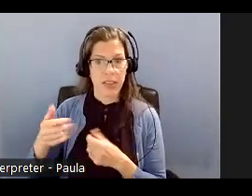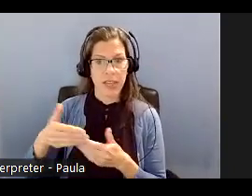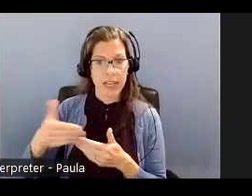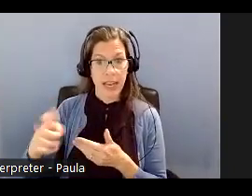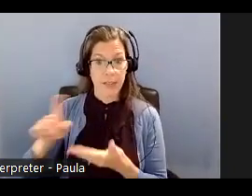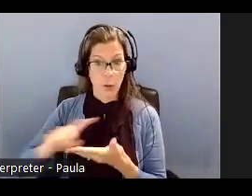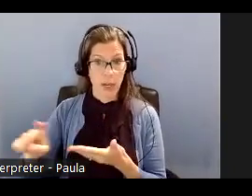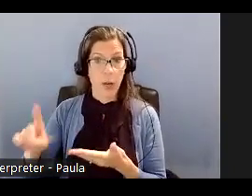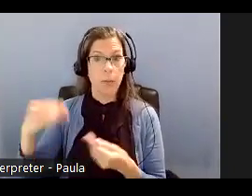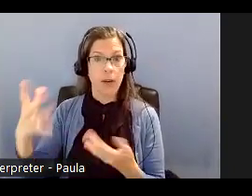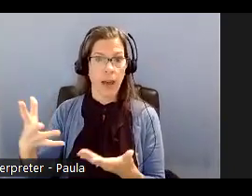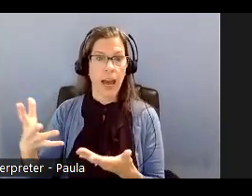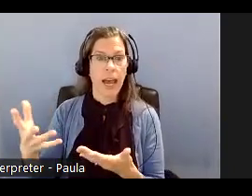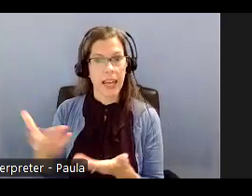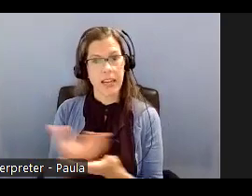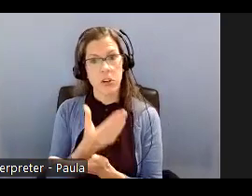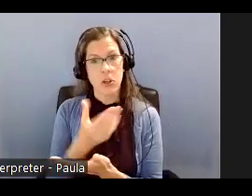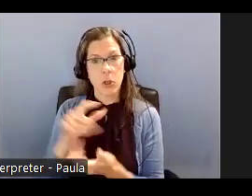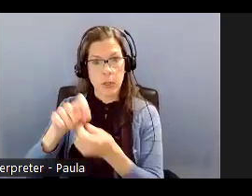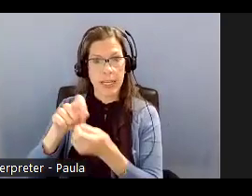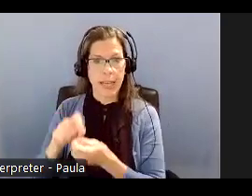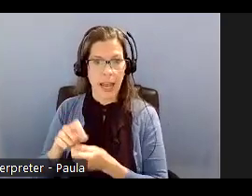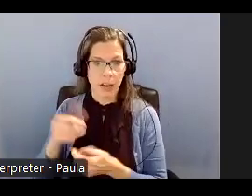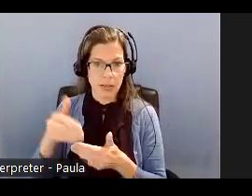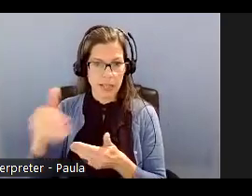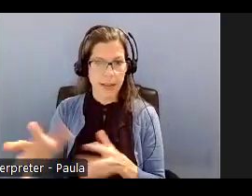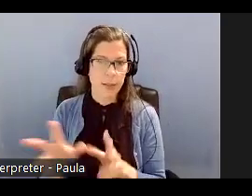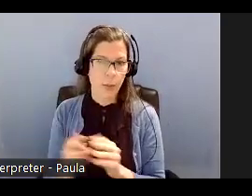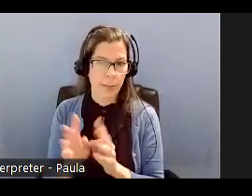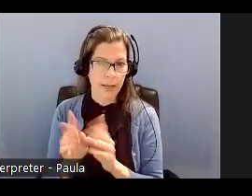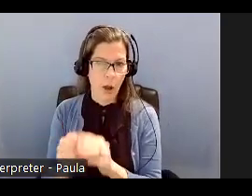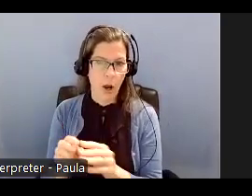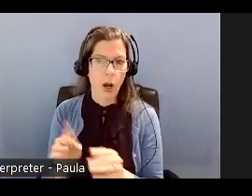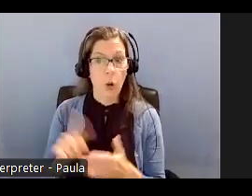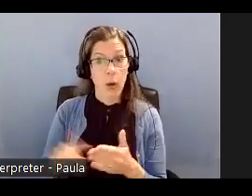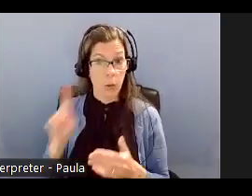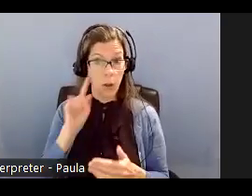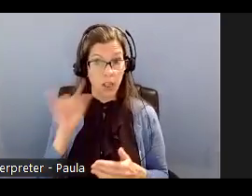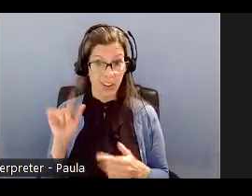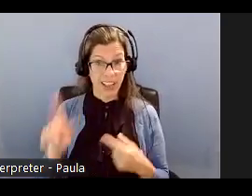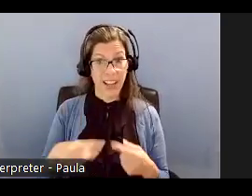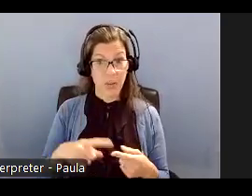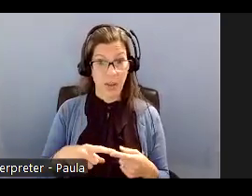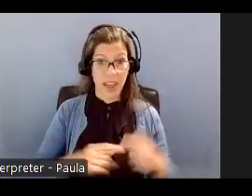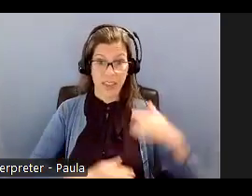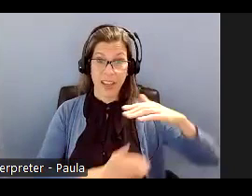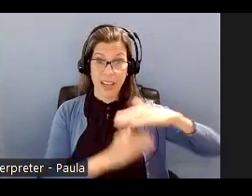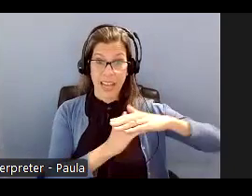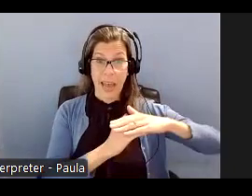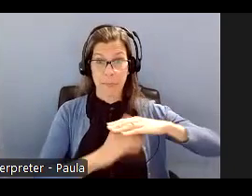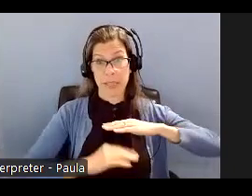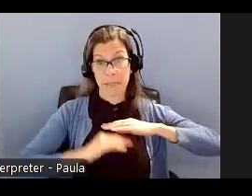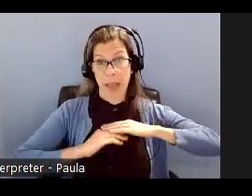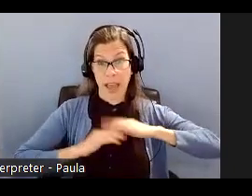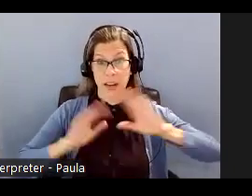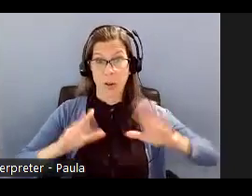at an upcoming webinar about what that will look like once the cap is met. So it's a really great question. And we